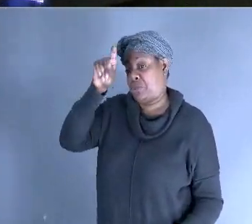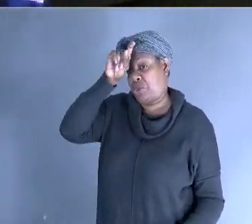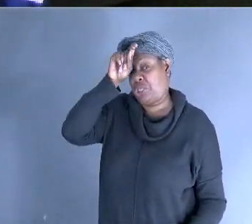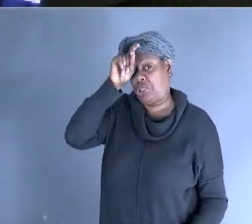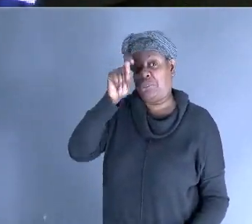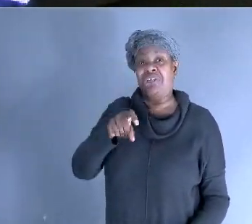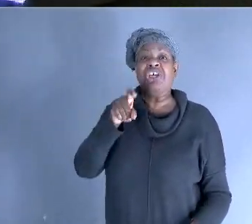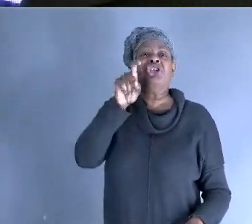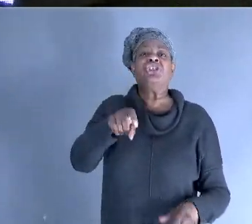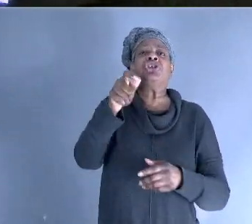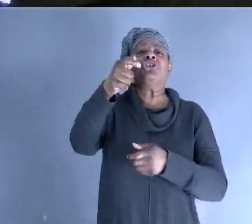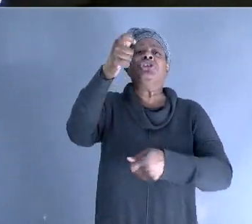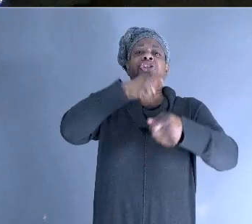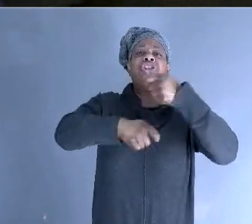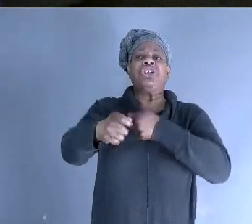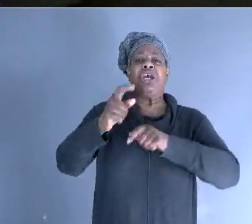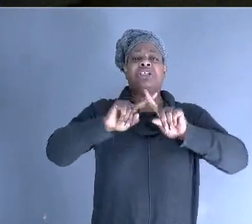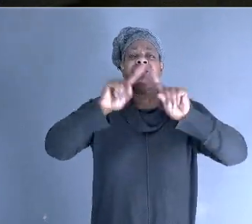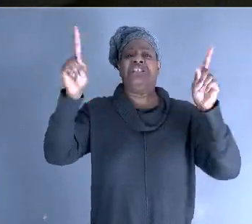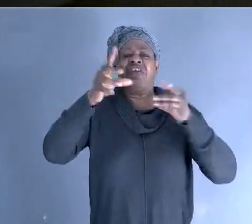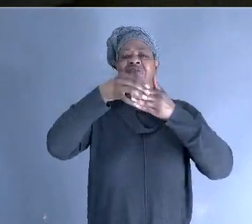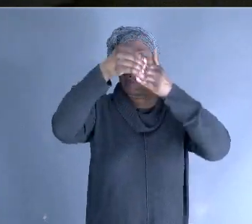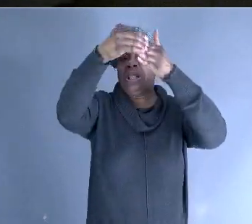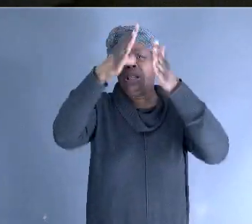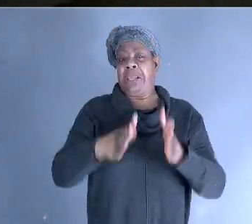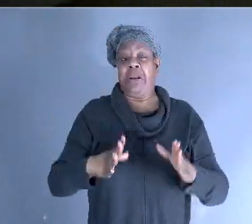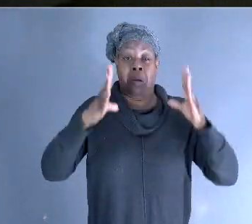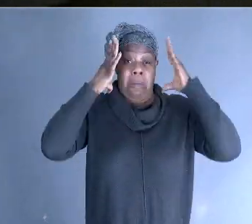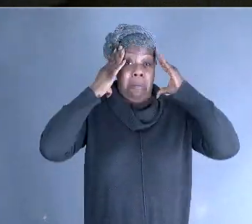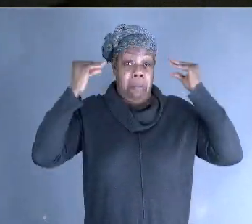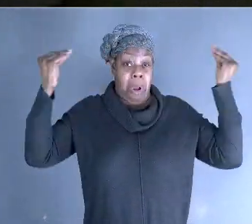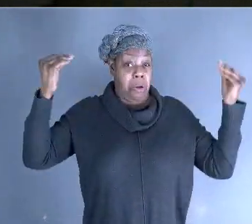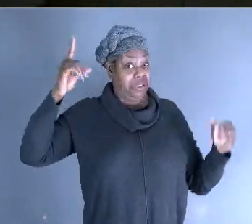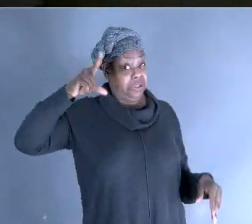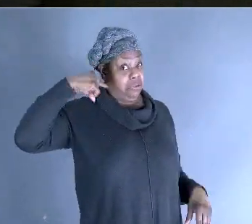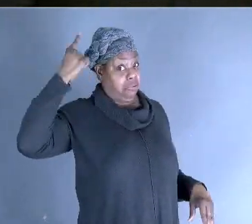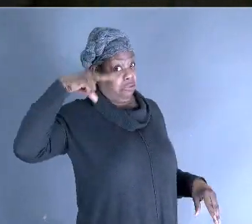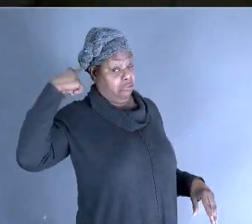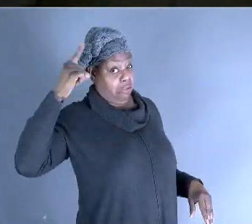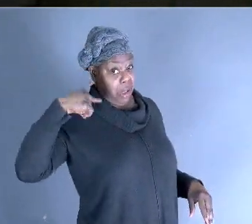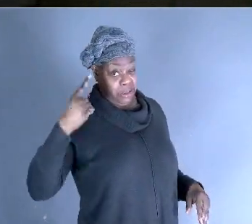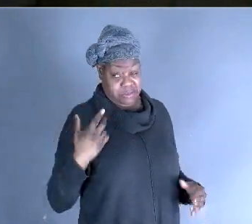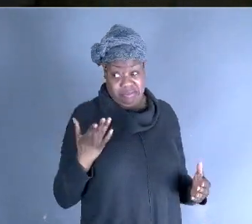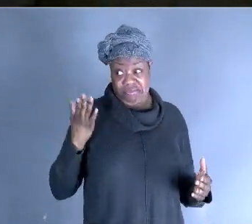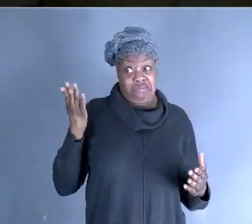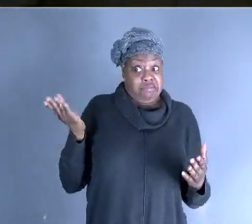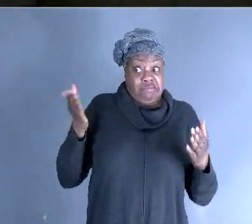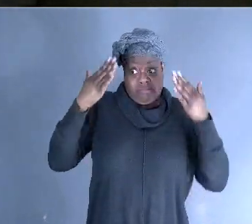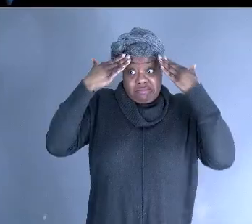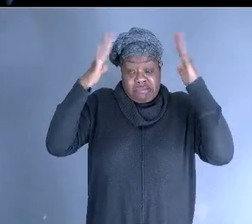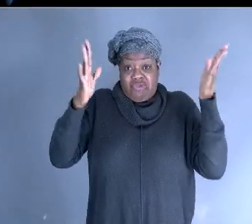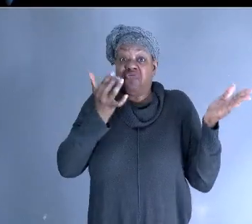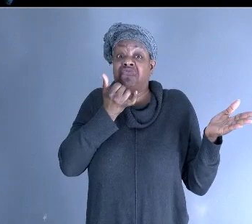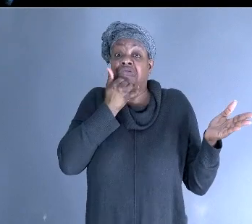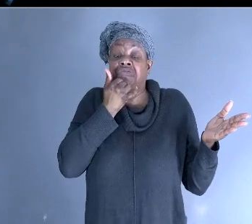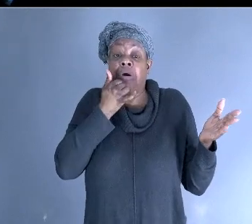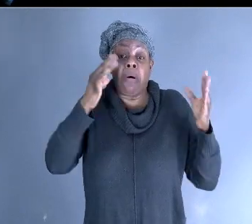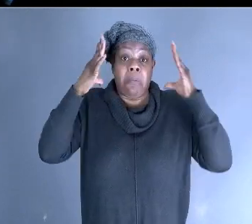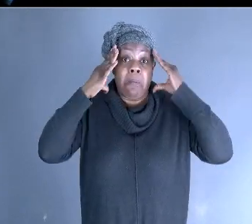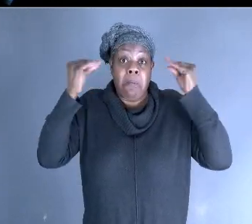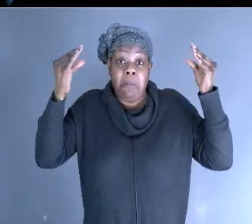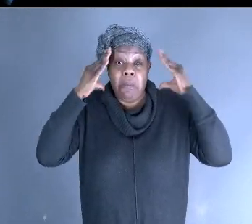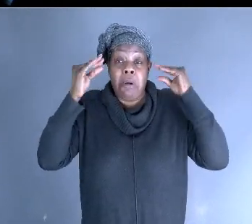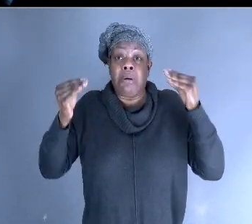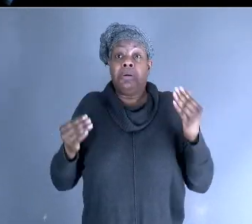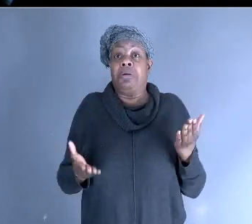another leader. Moses is crazy. I don't know what his problem is. I don't know what his issue is. I don't know if he